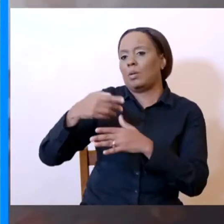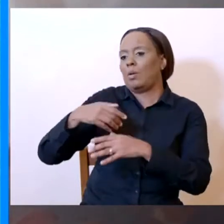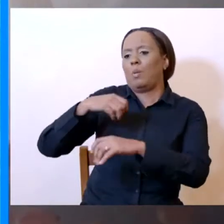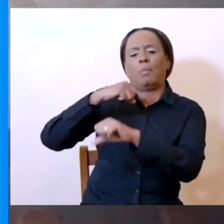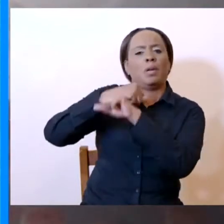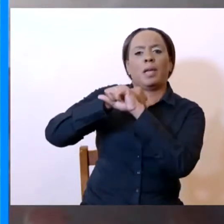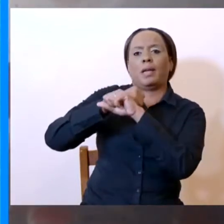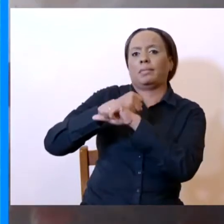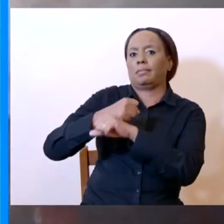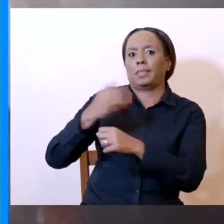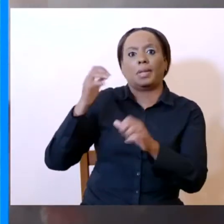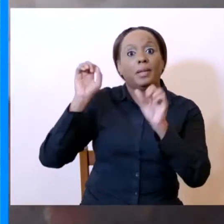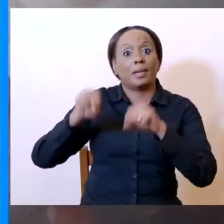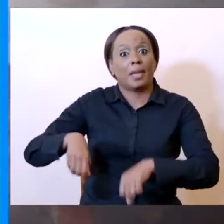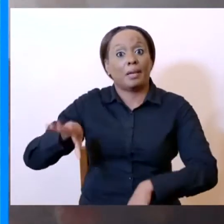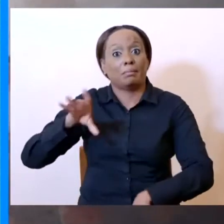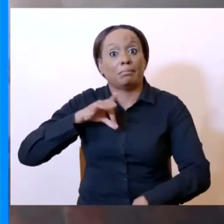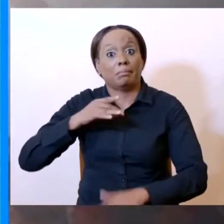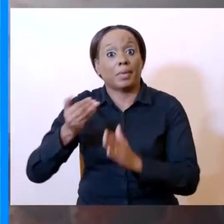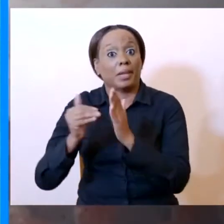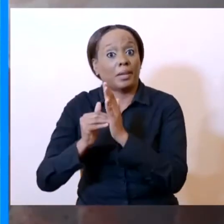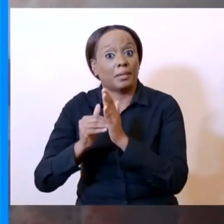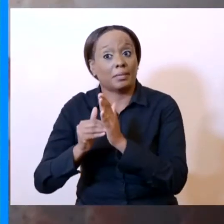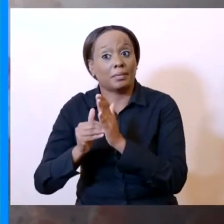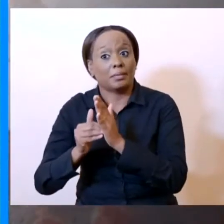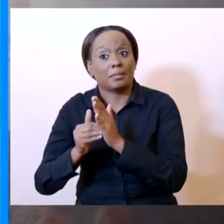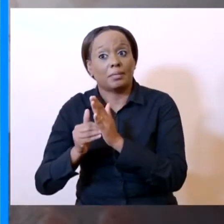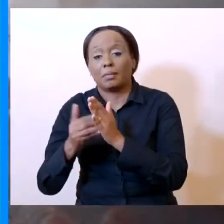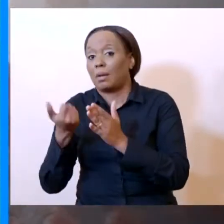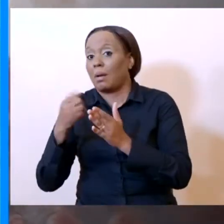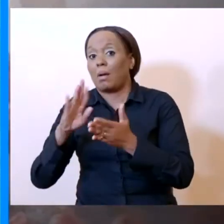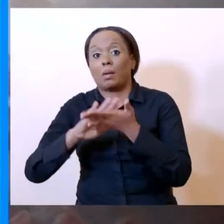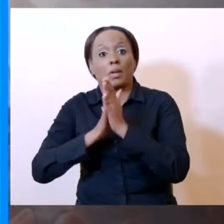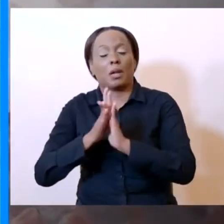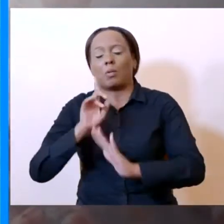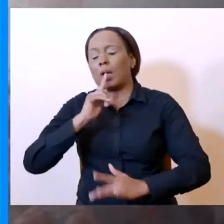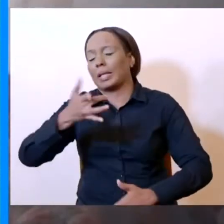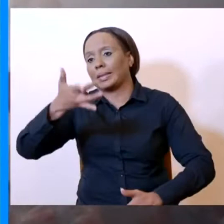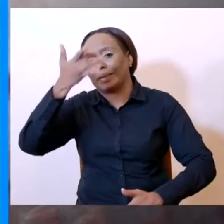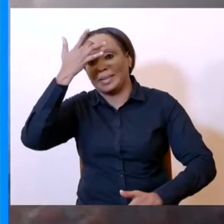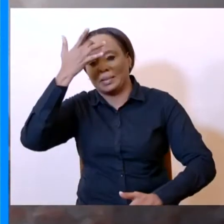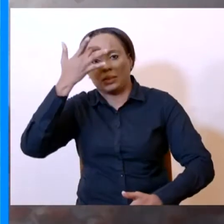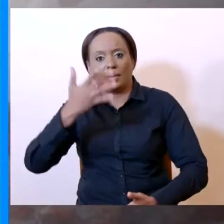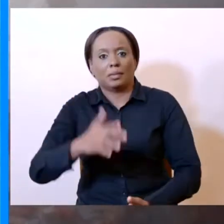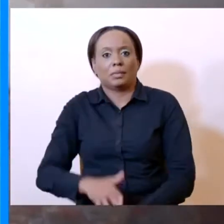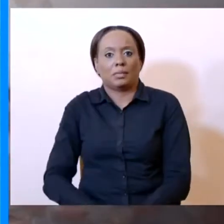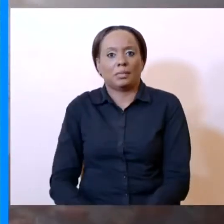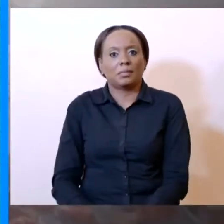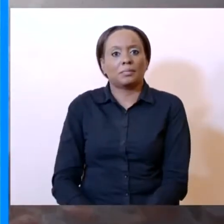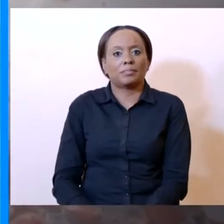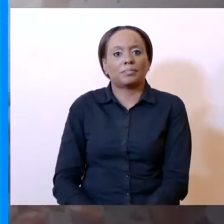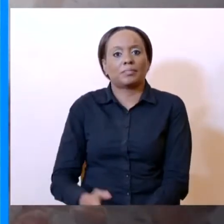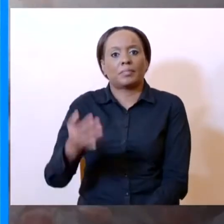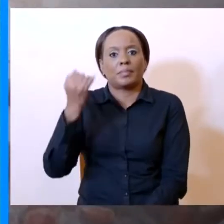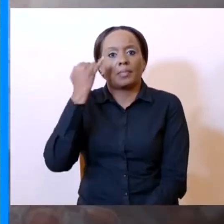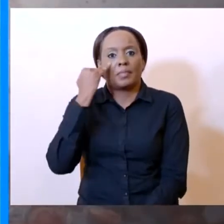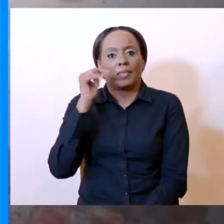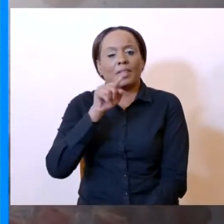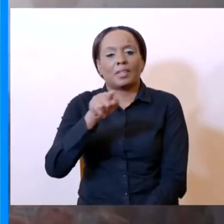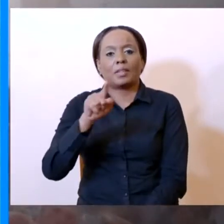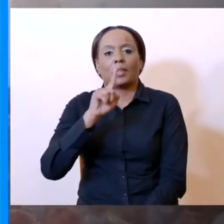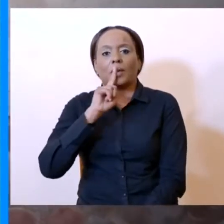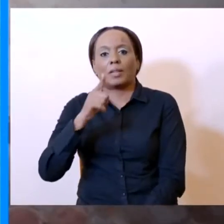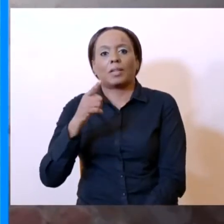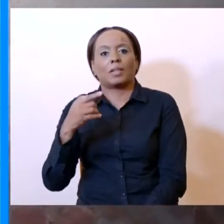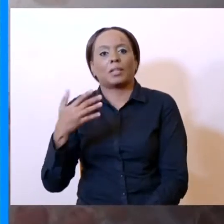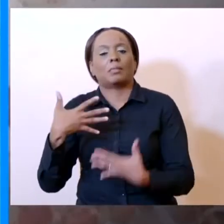from getting it again, and also to stop you from getting very ill. So to be very clear, if you have recovered from COVID-19,